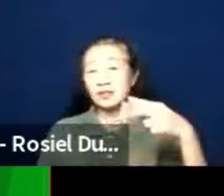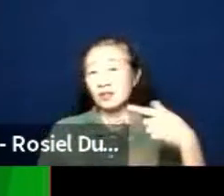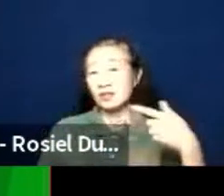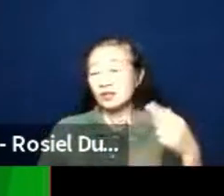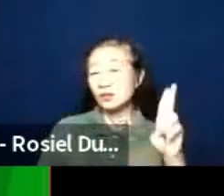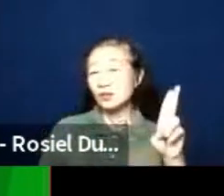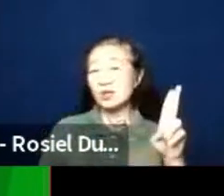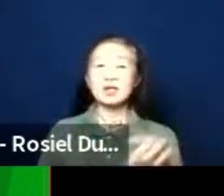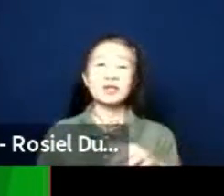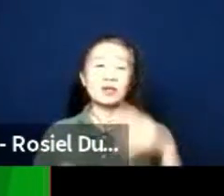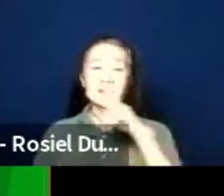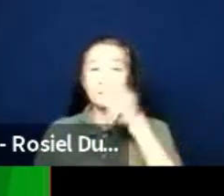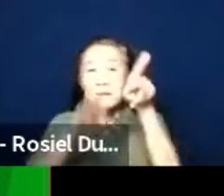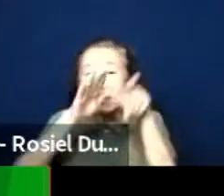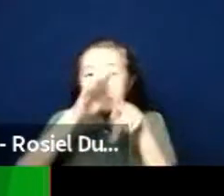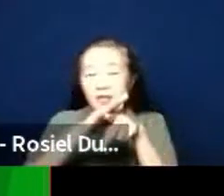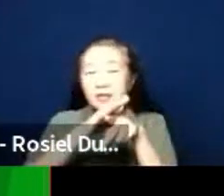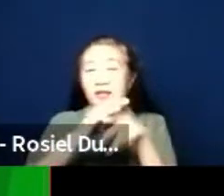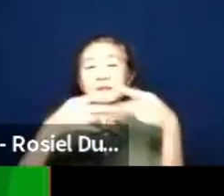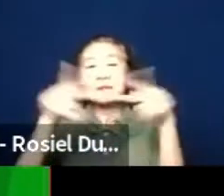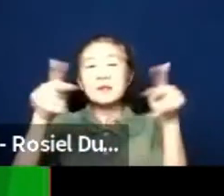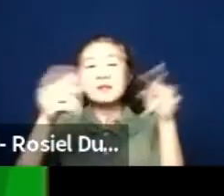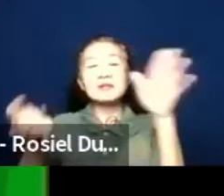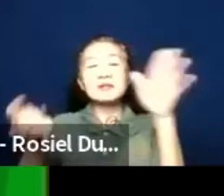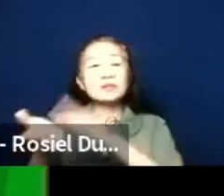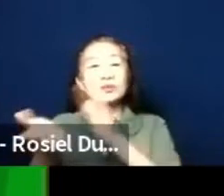public and private schools.